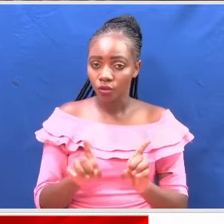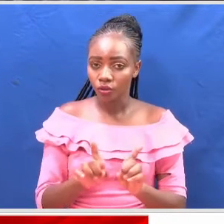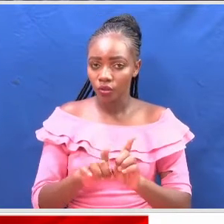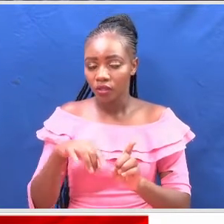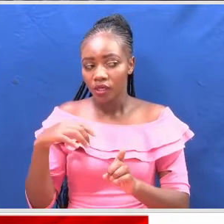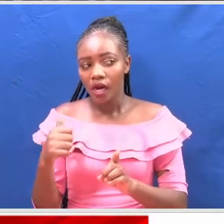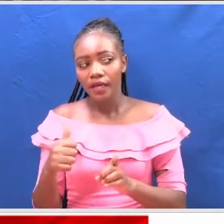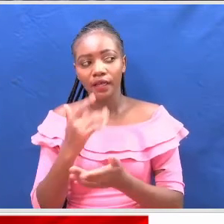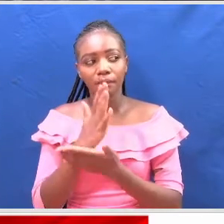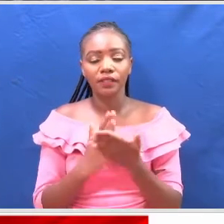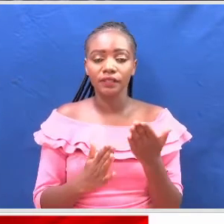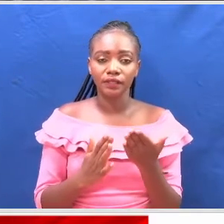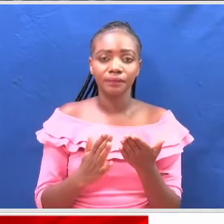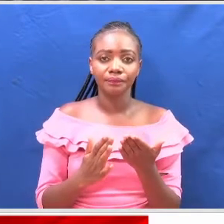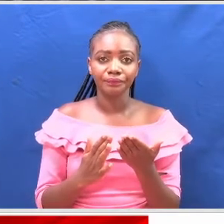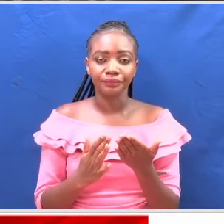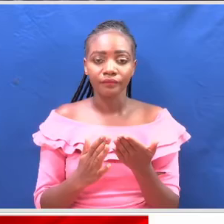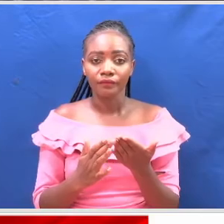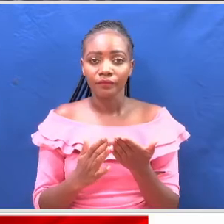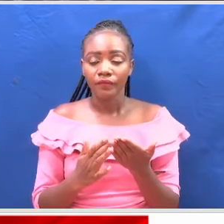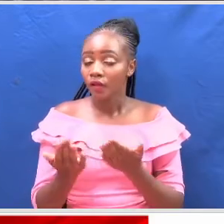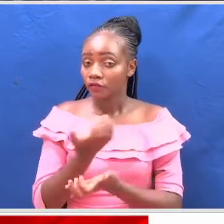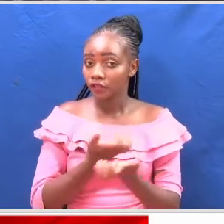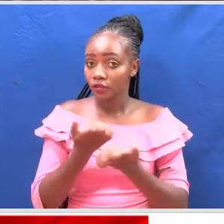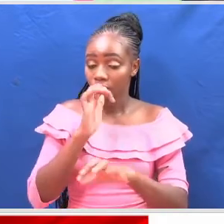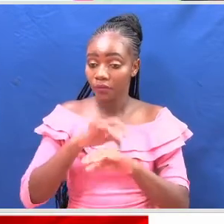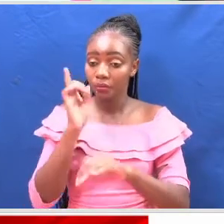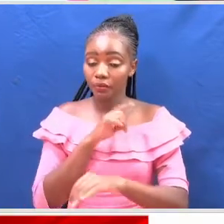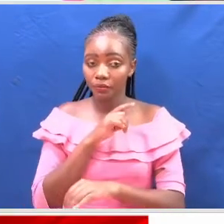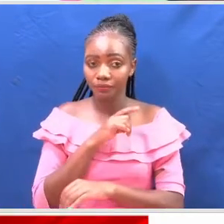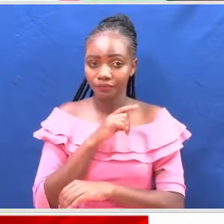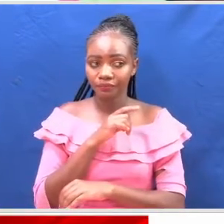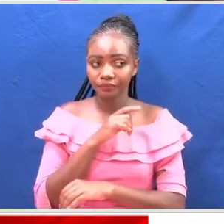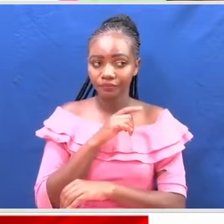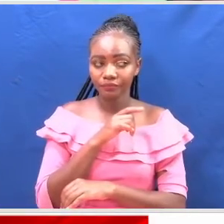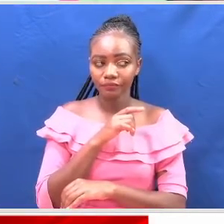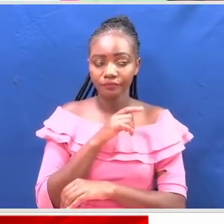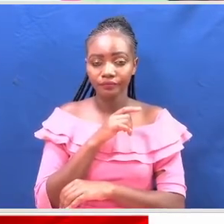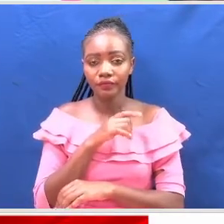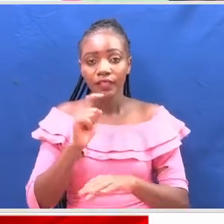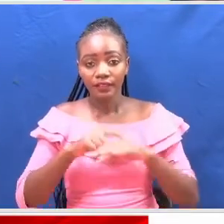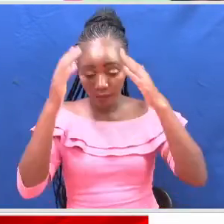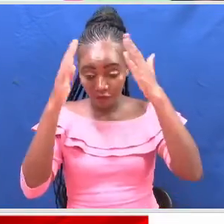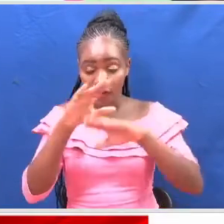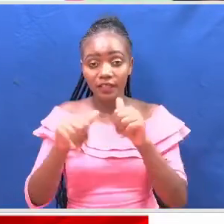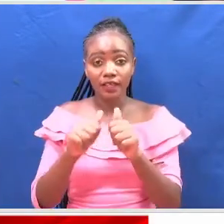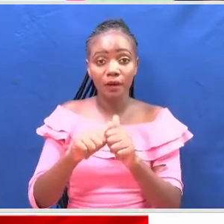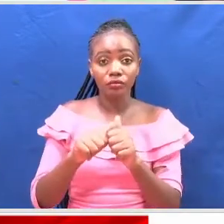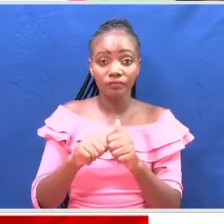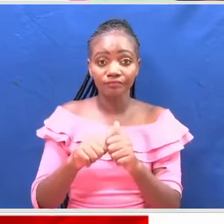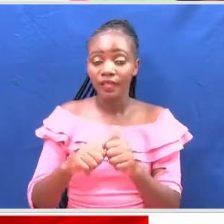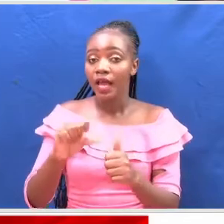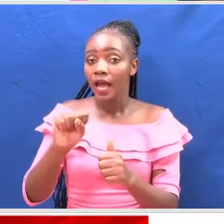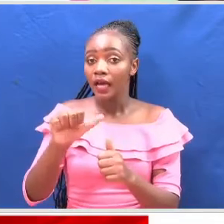Other parts of the economy have been hit quite hard. Ukifanya hesabu za sales zimeenda chini.